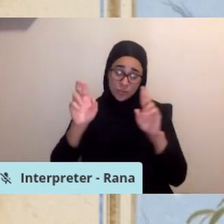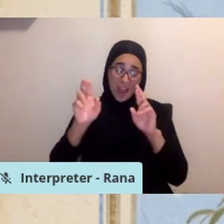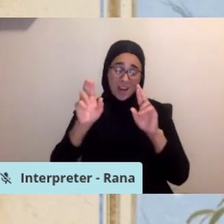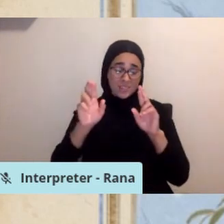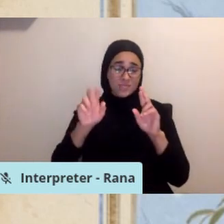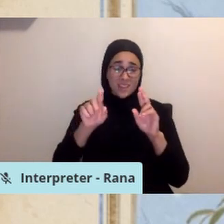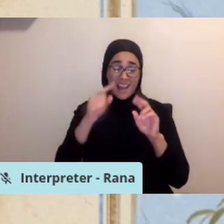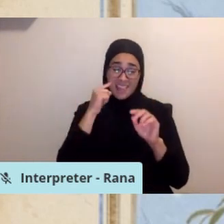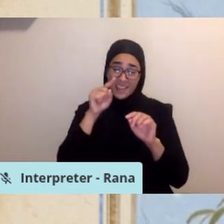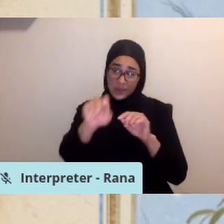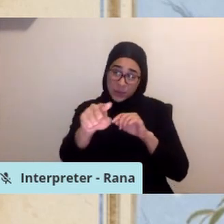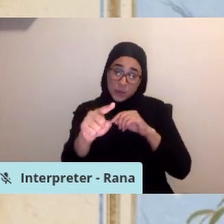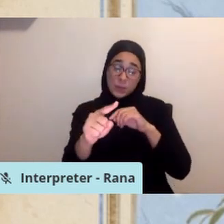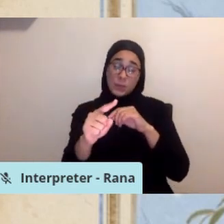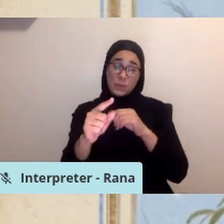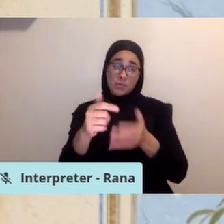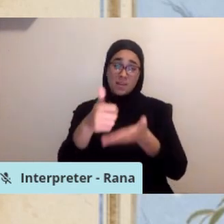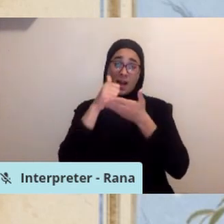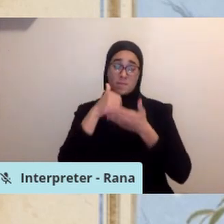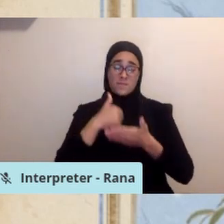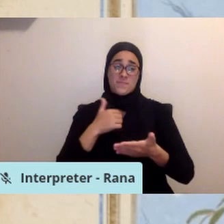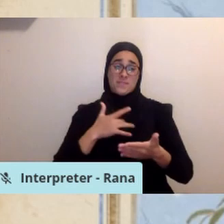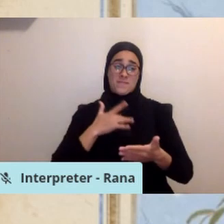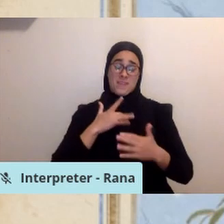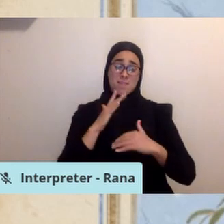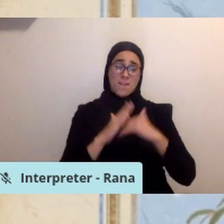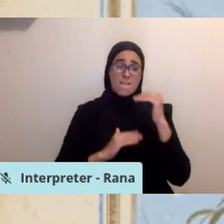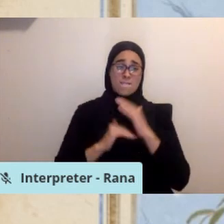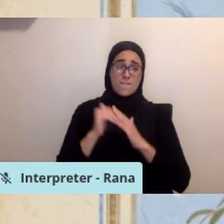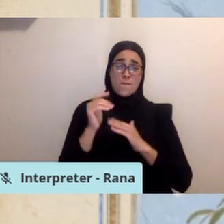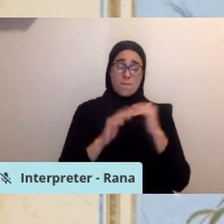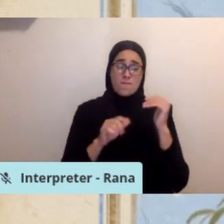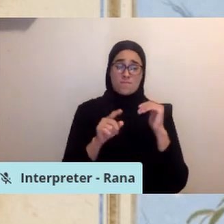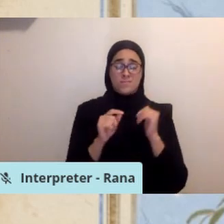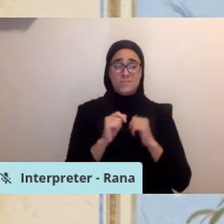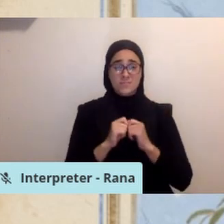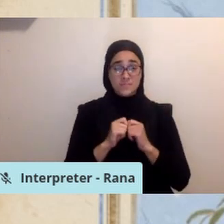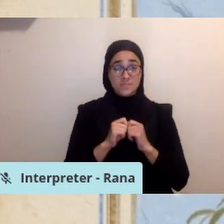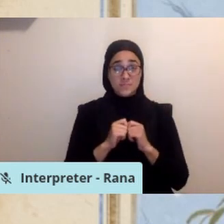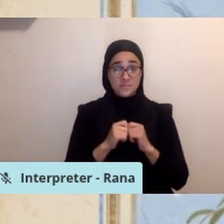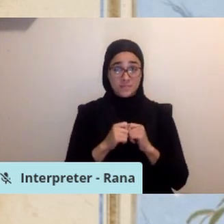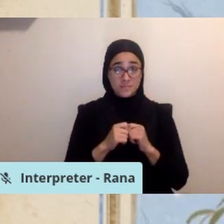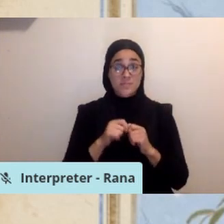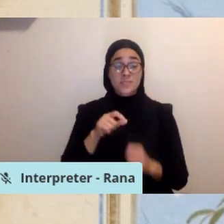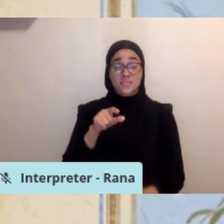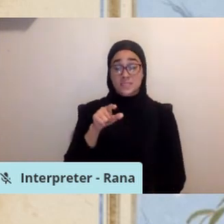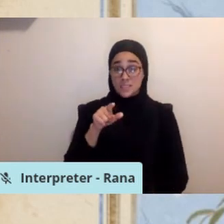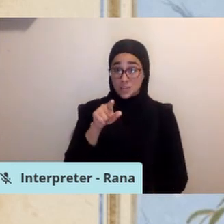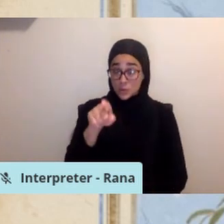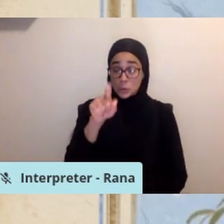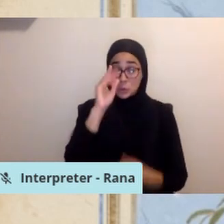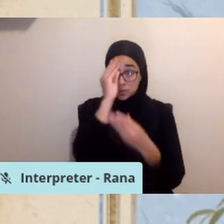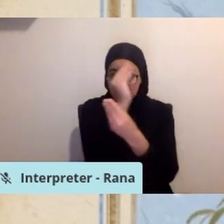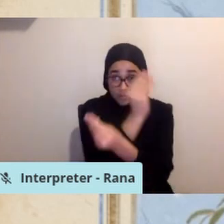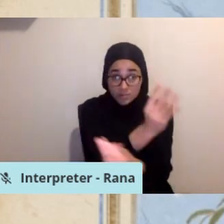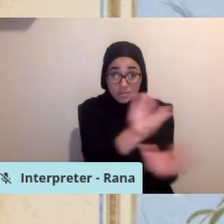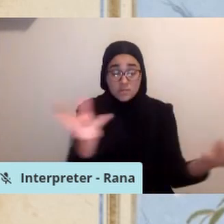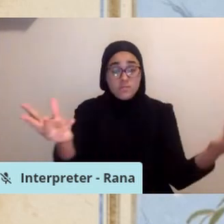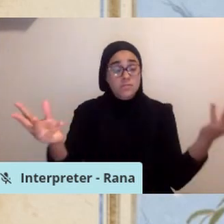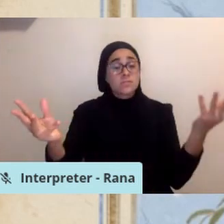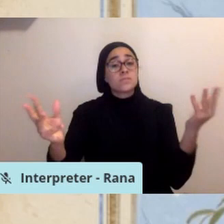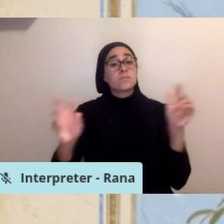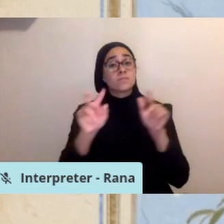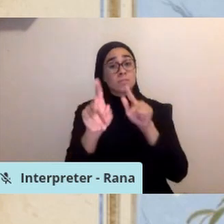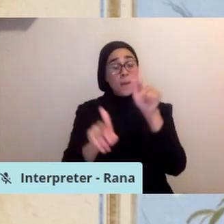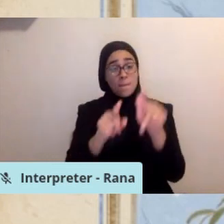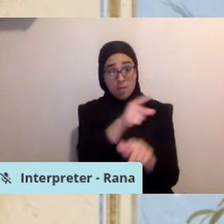giving comfort. At the individual level, you are reminding us that we may